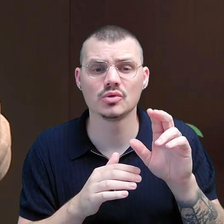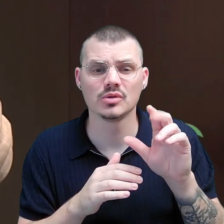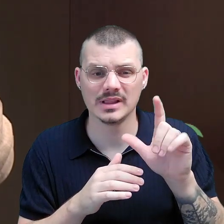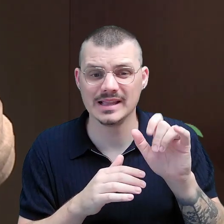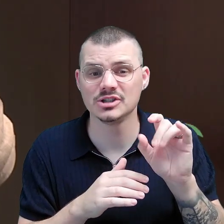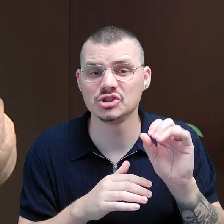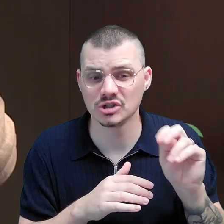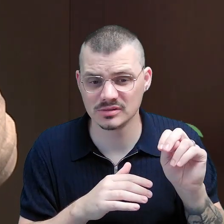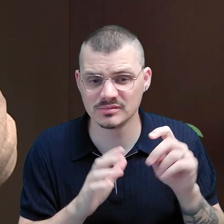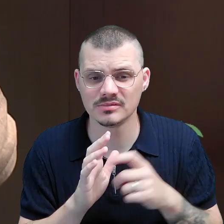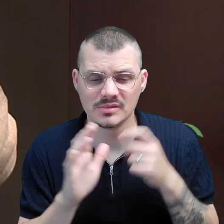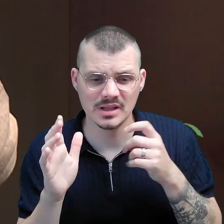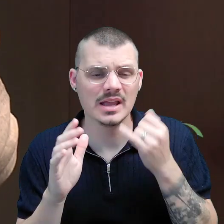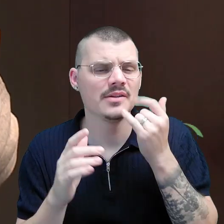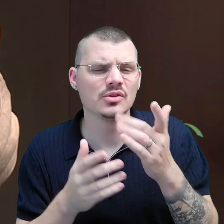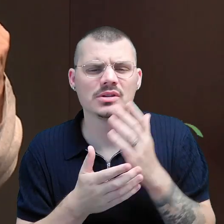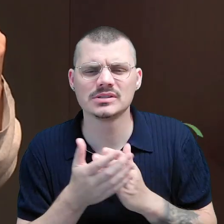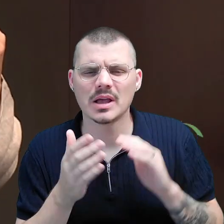where if you